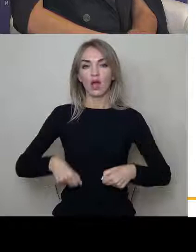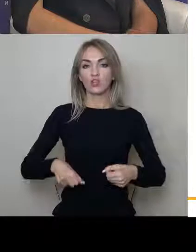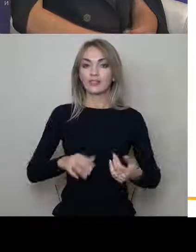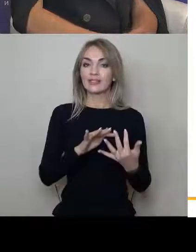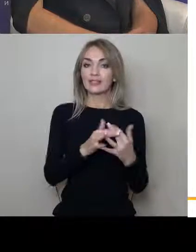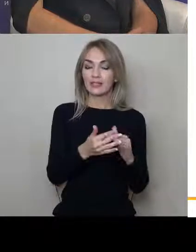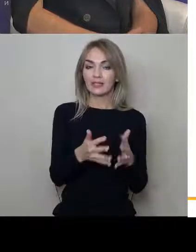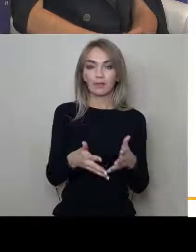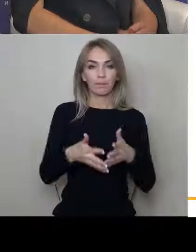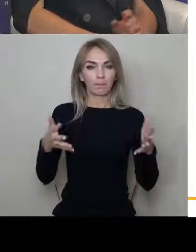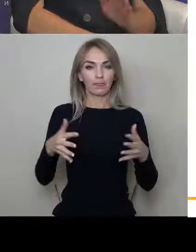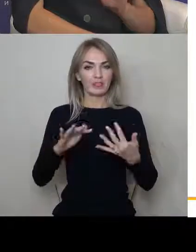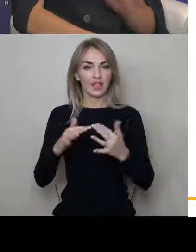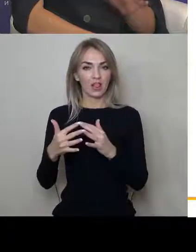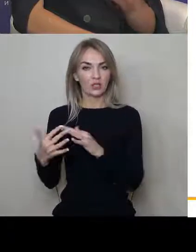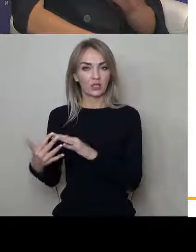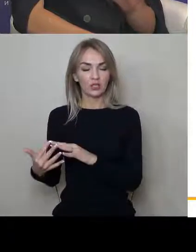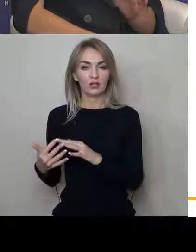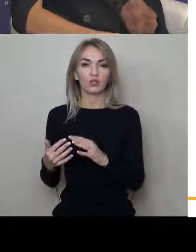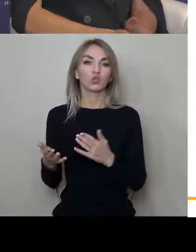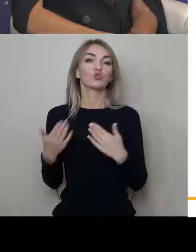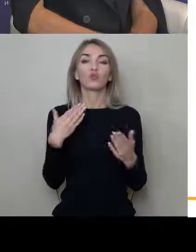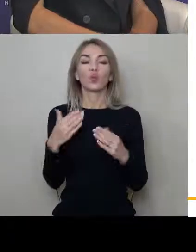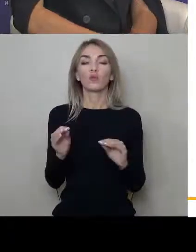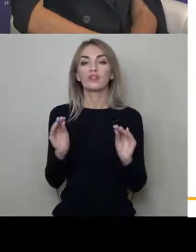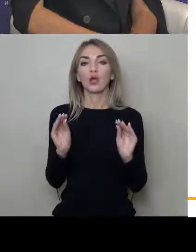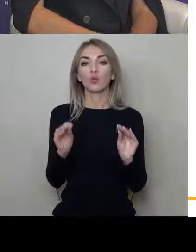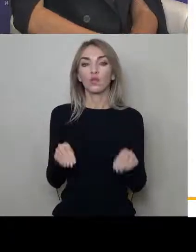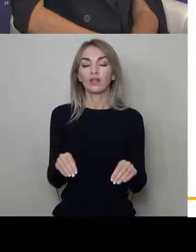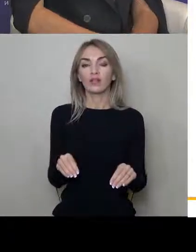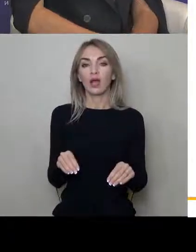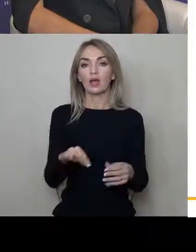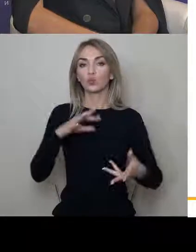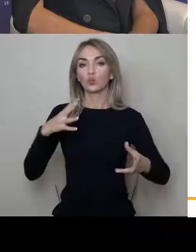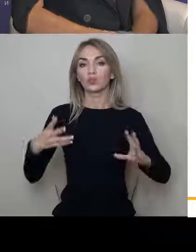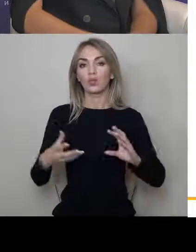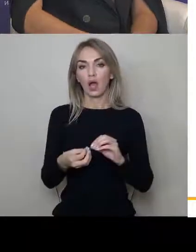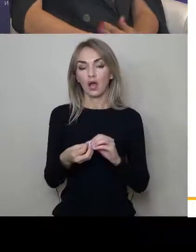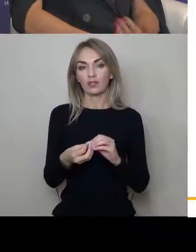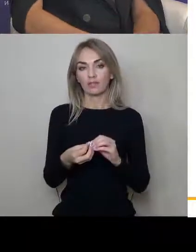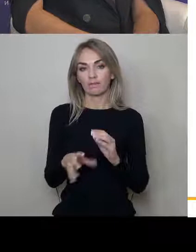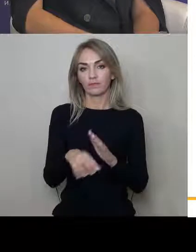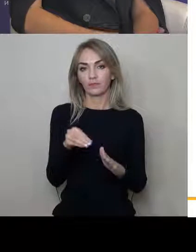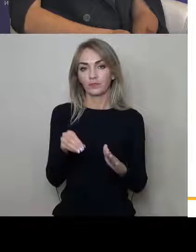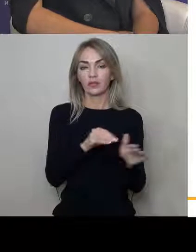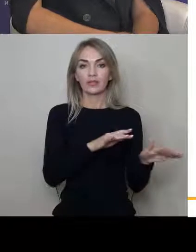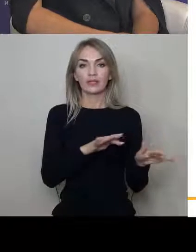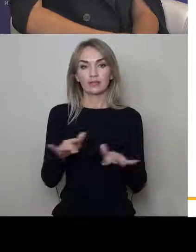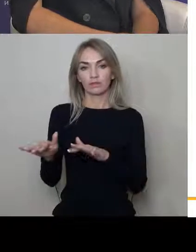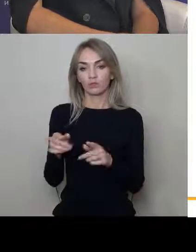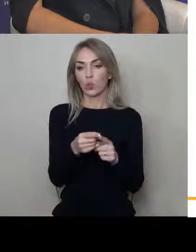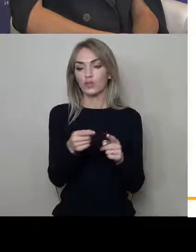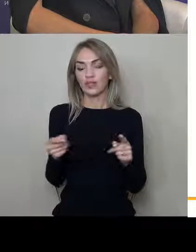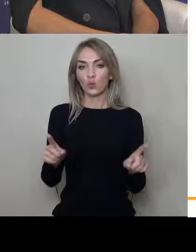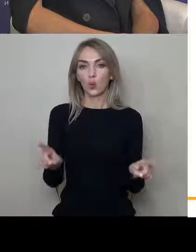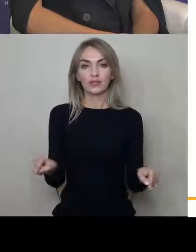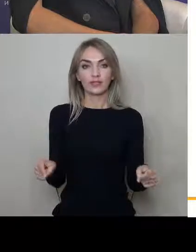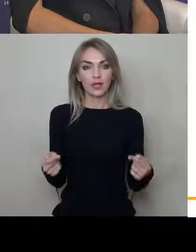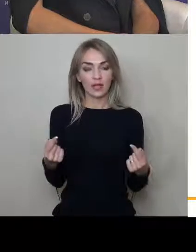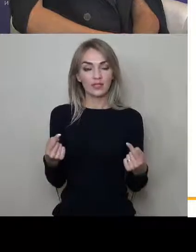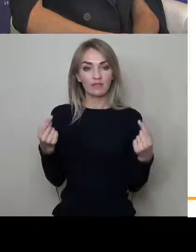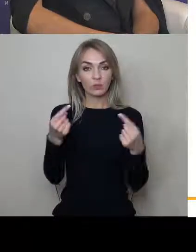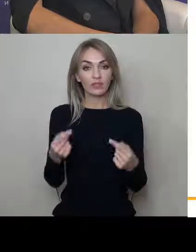and council commissions. But the powers as to establishing the results of respective local elections and all